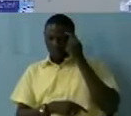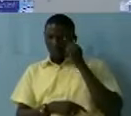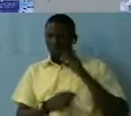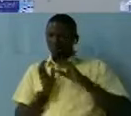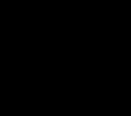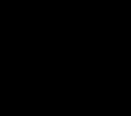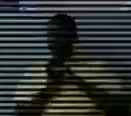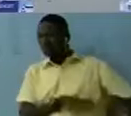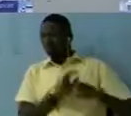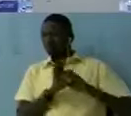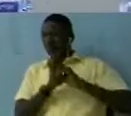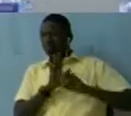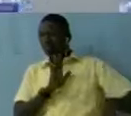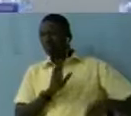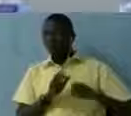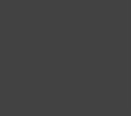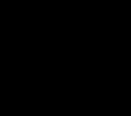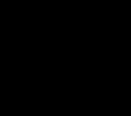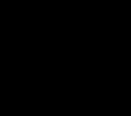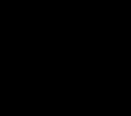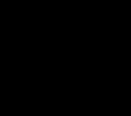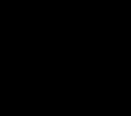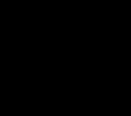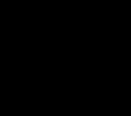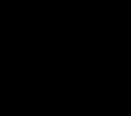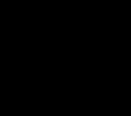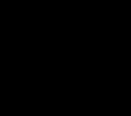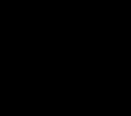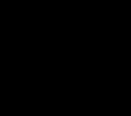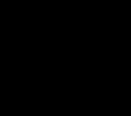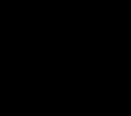Santa Yala because we.